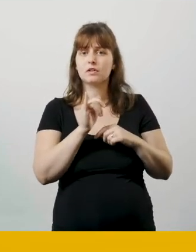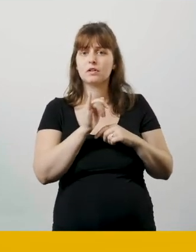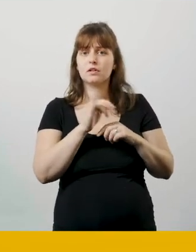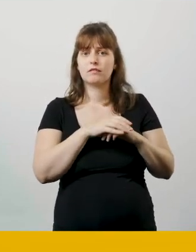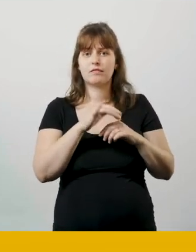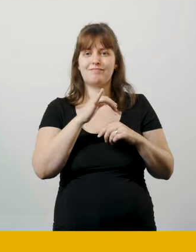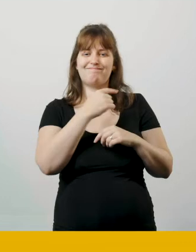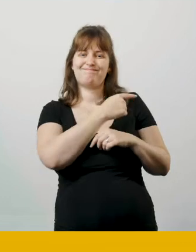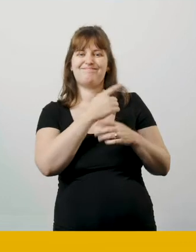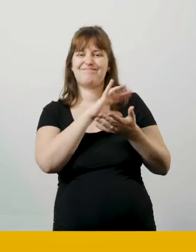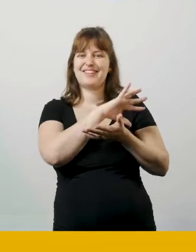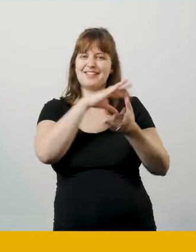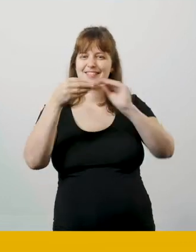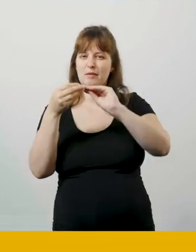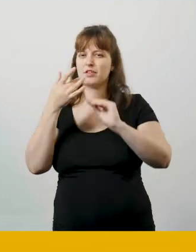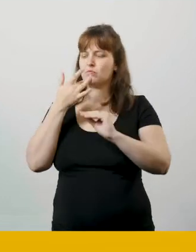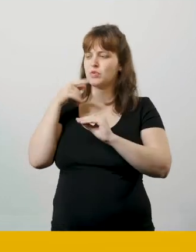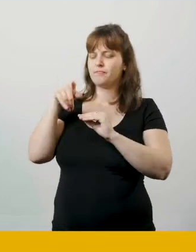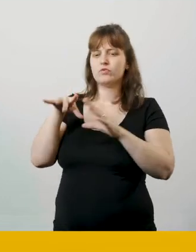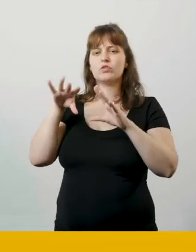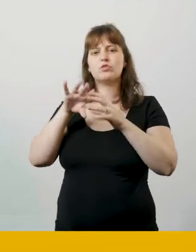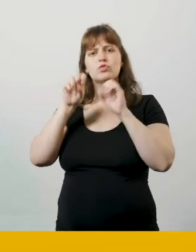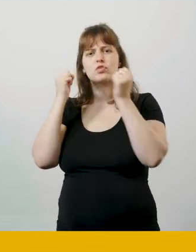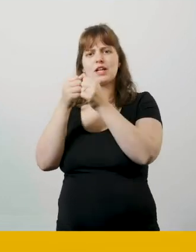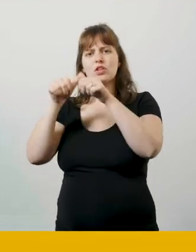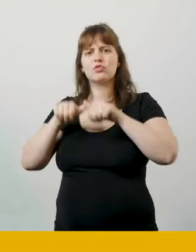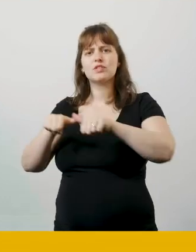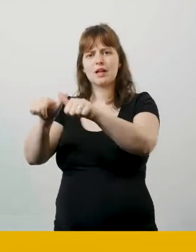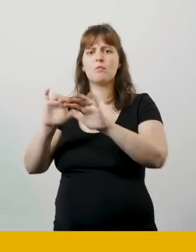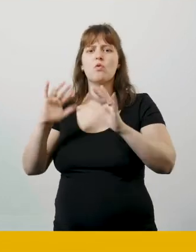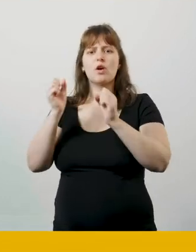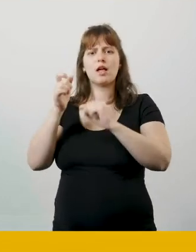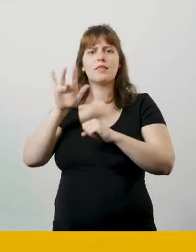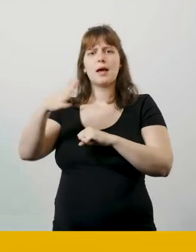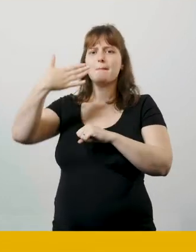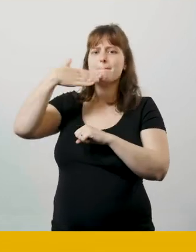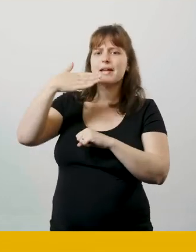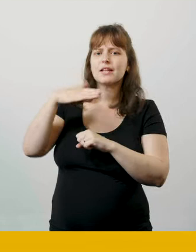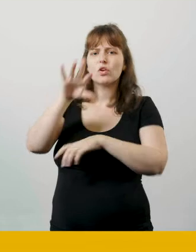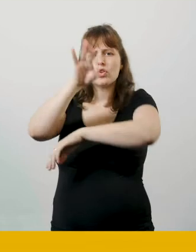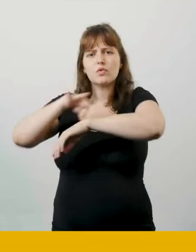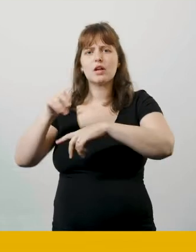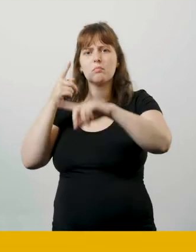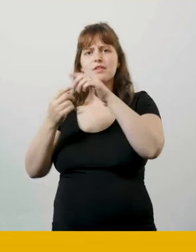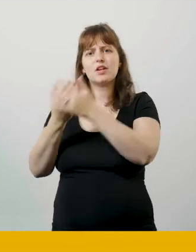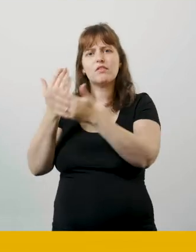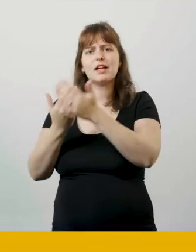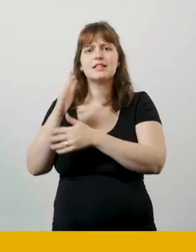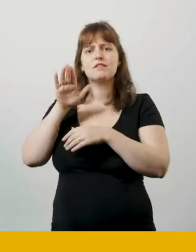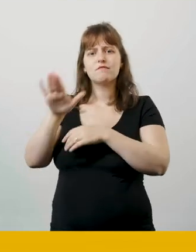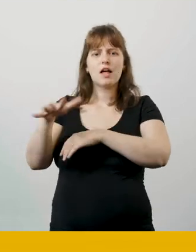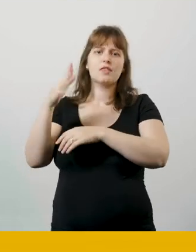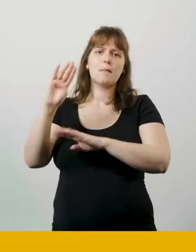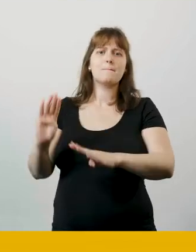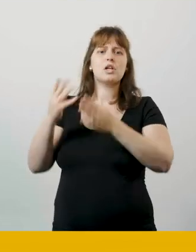summarize how social sustainability can improve the design and the implementation of an environmental program